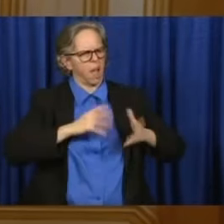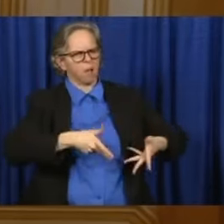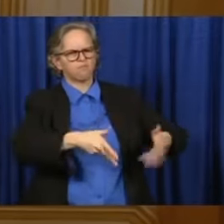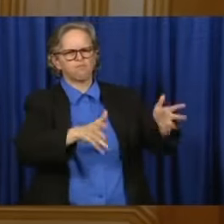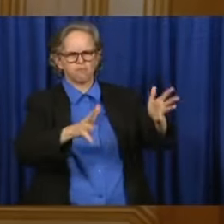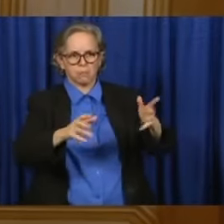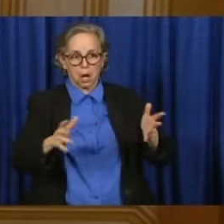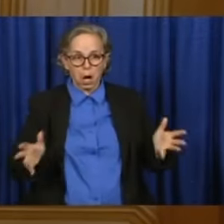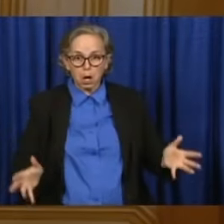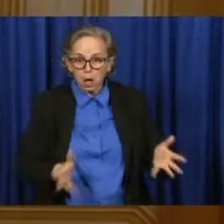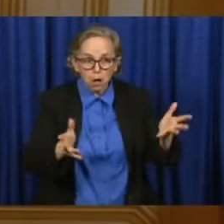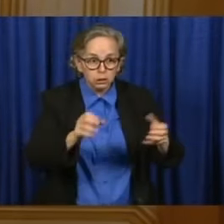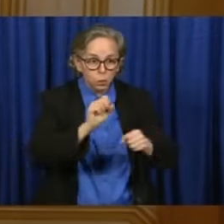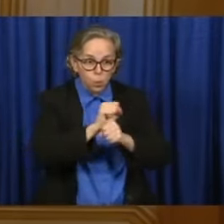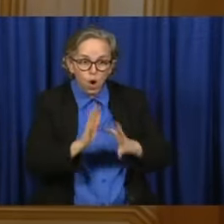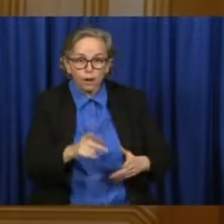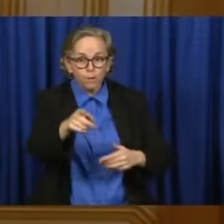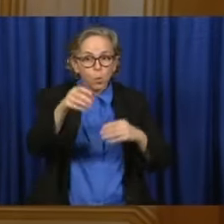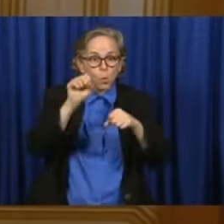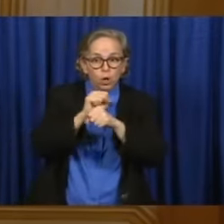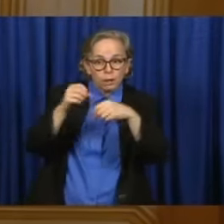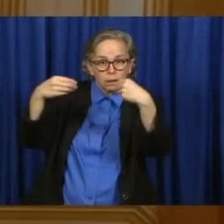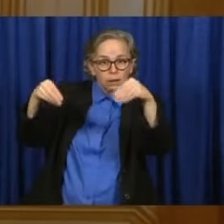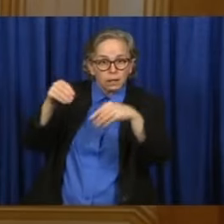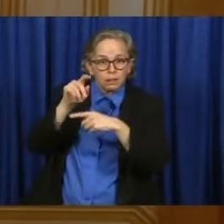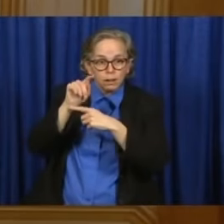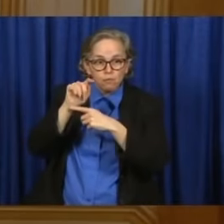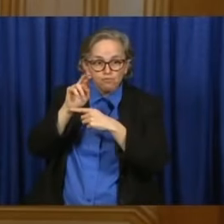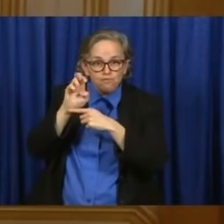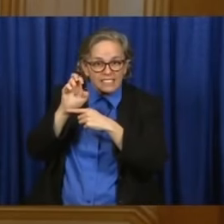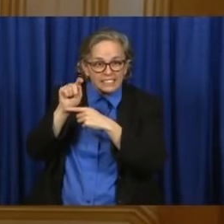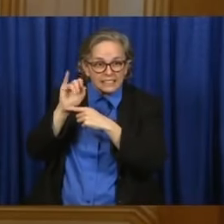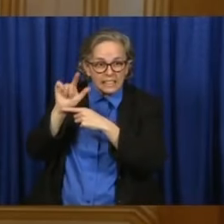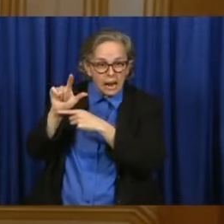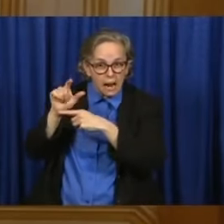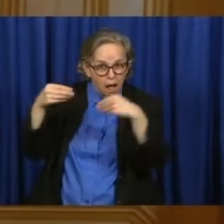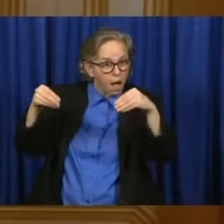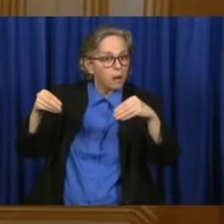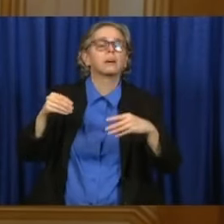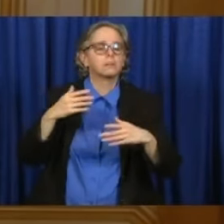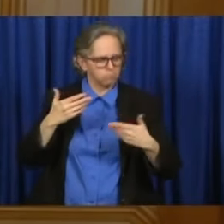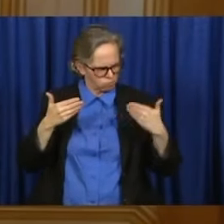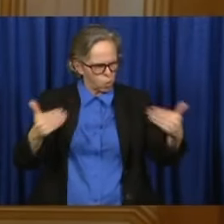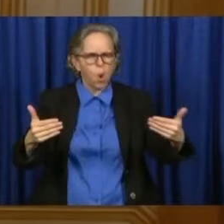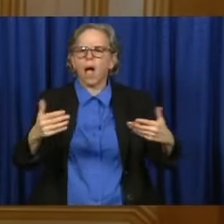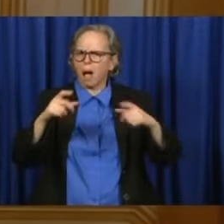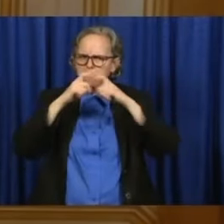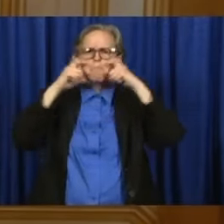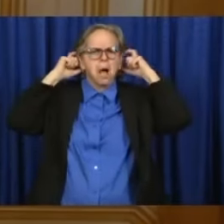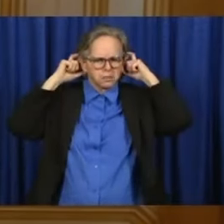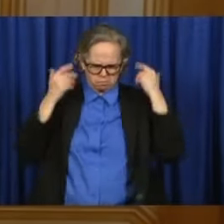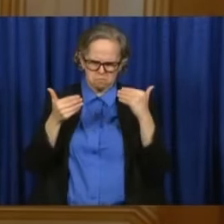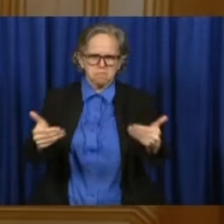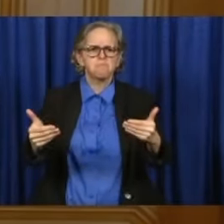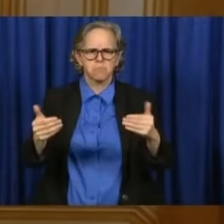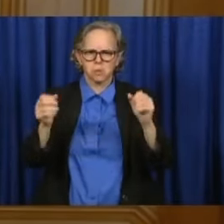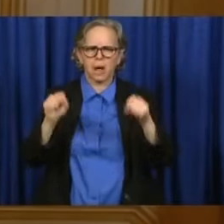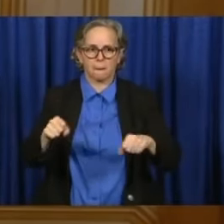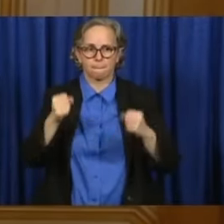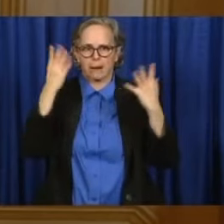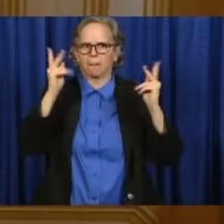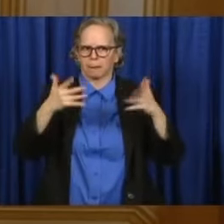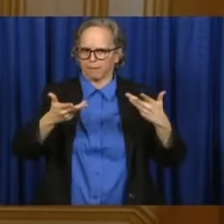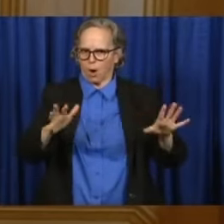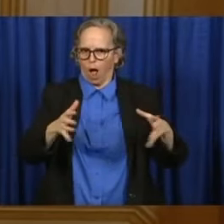your employees want to wear one of these, I think that is a good thing, and I know many of you are making